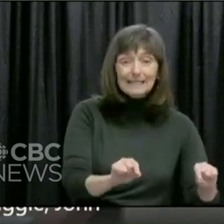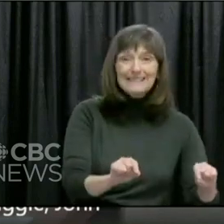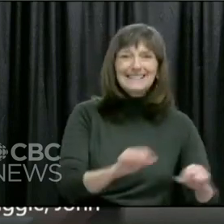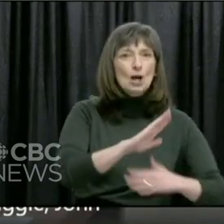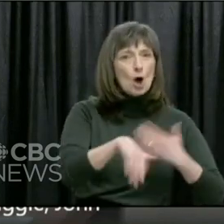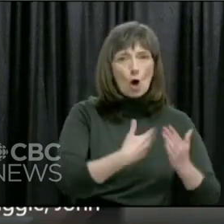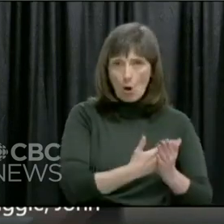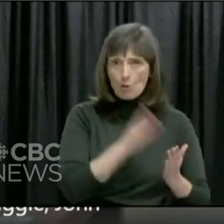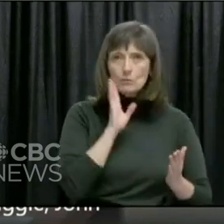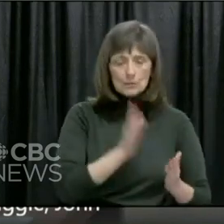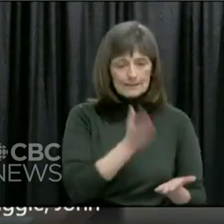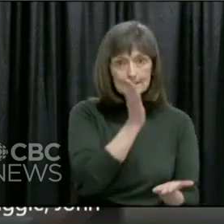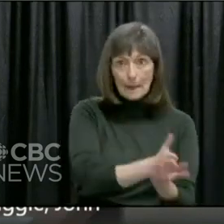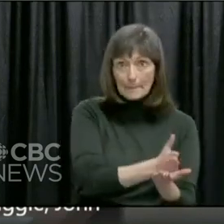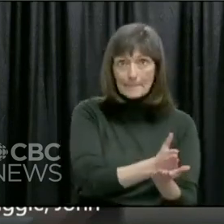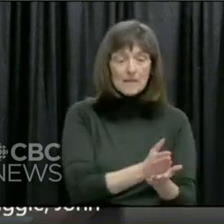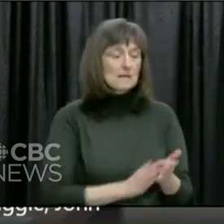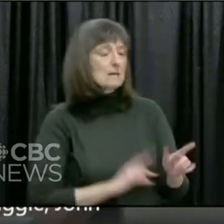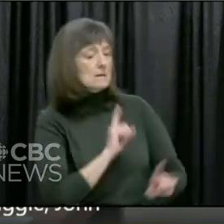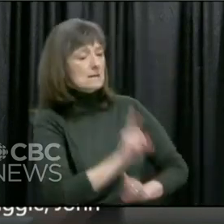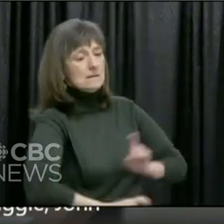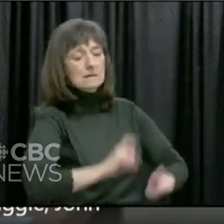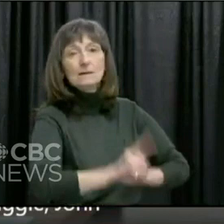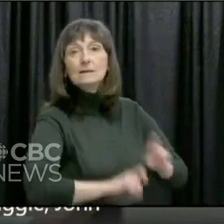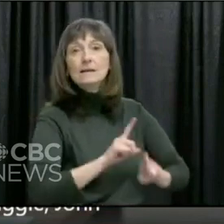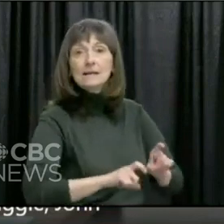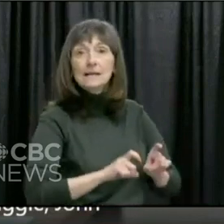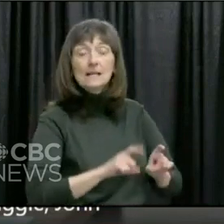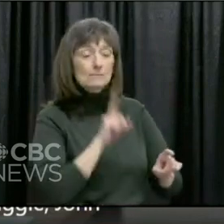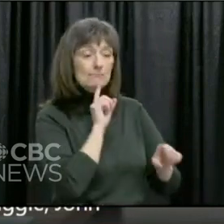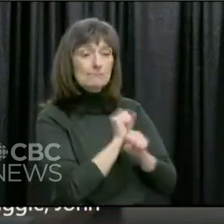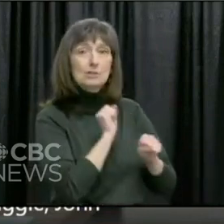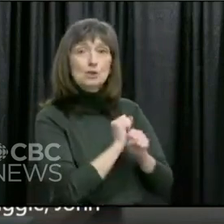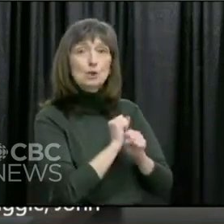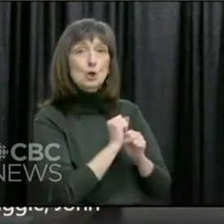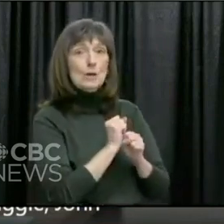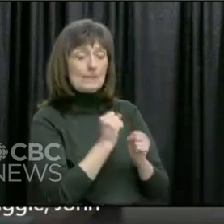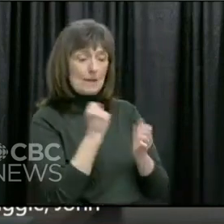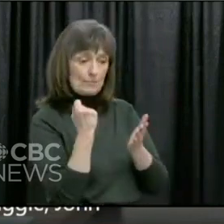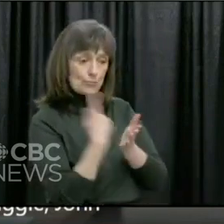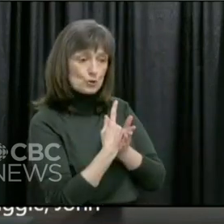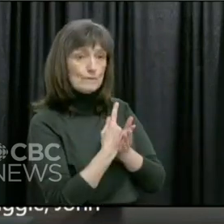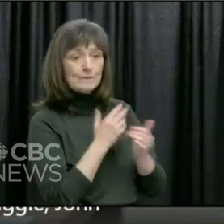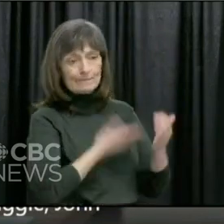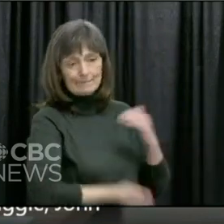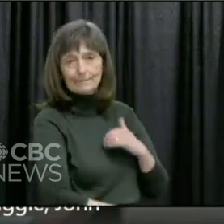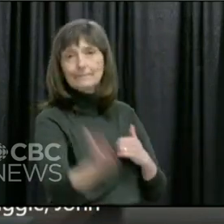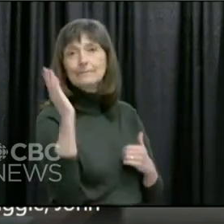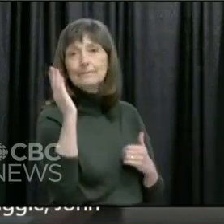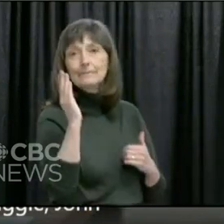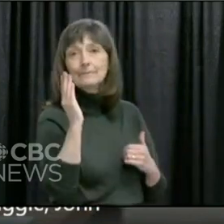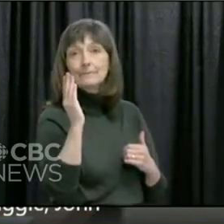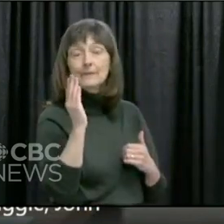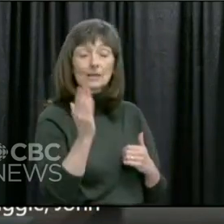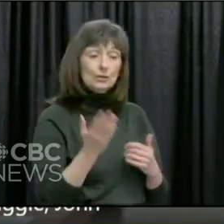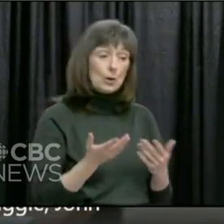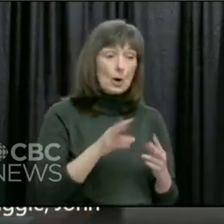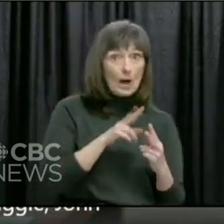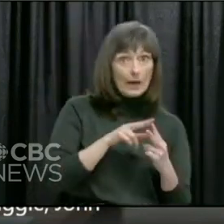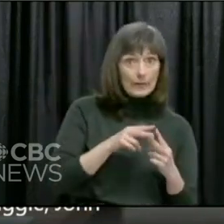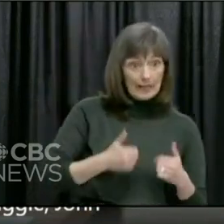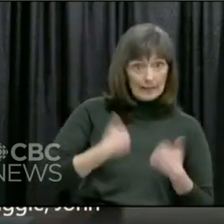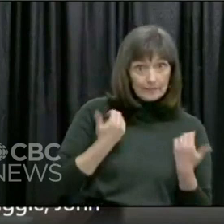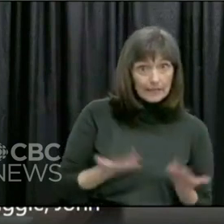had their eligibility against the medical criteria checked. So they are either resident Newfoundlanders